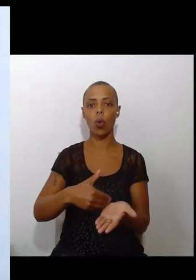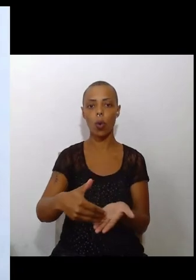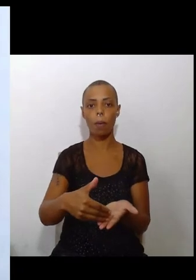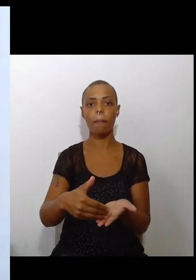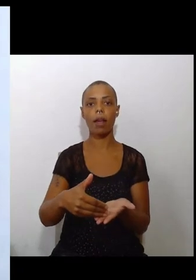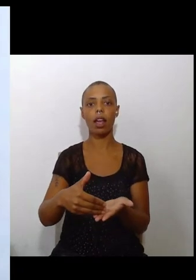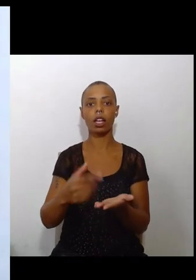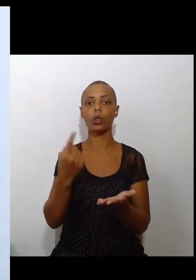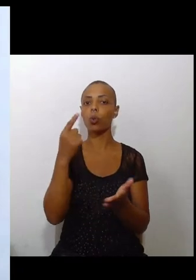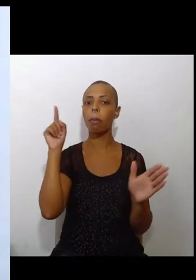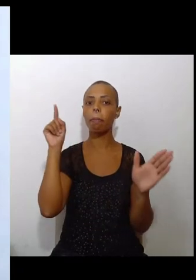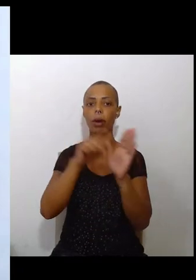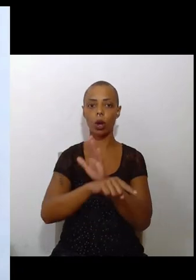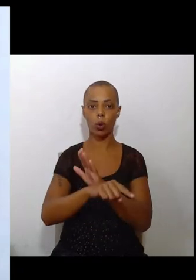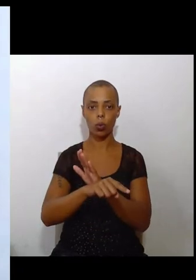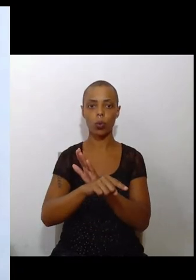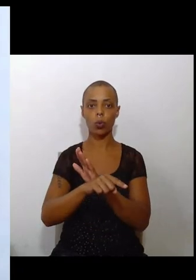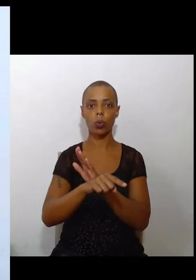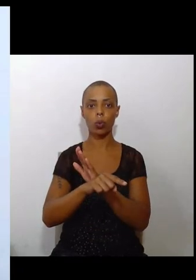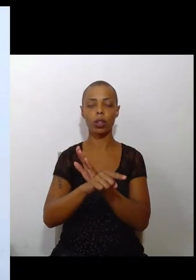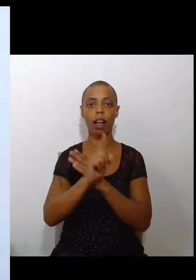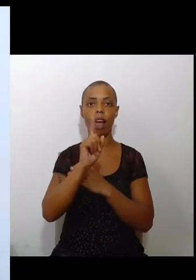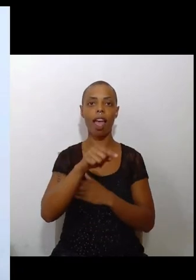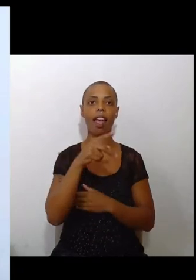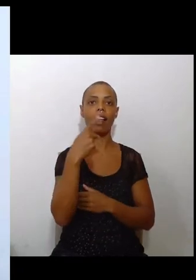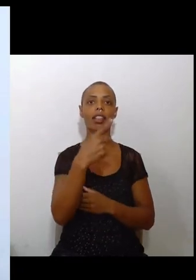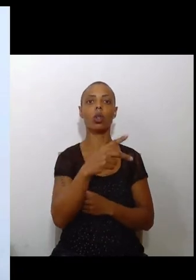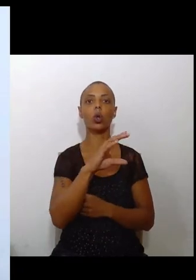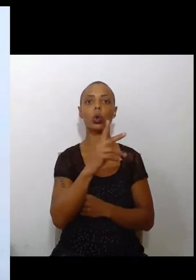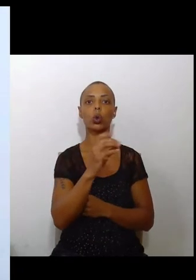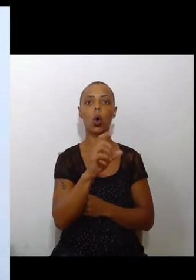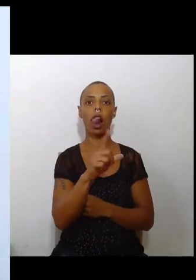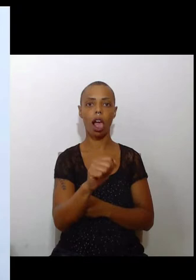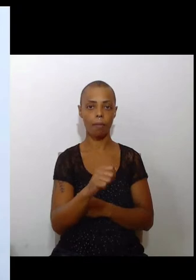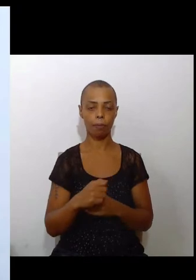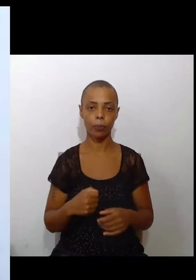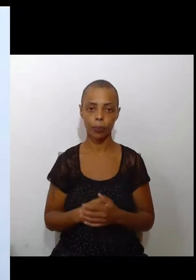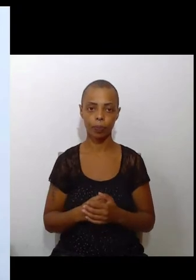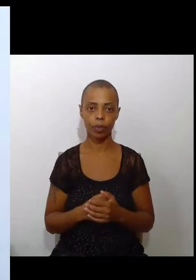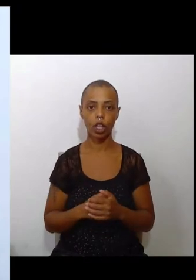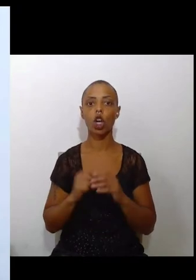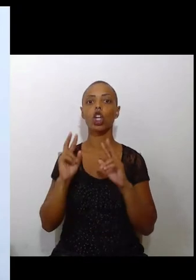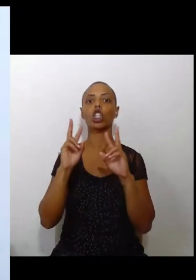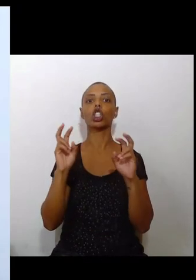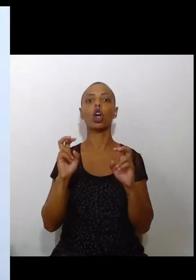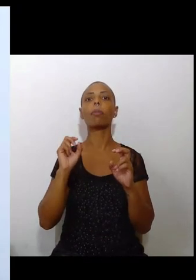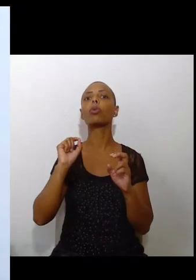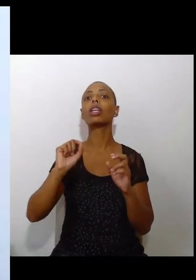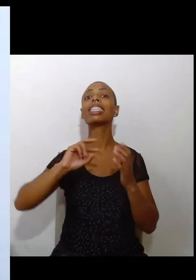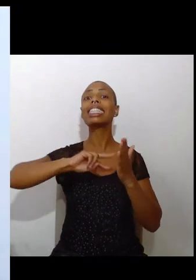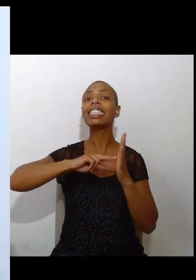questions from the audience I'm going to start with one made uh